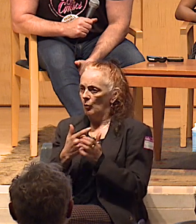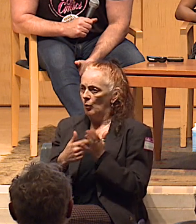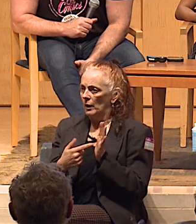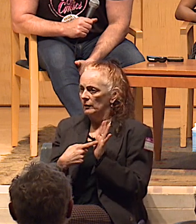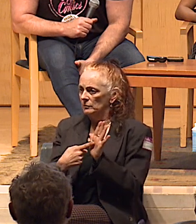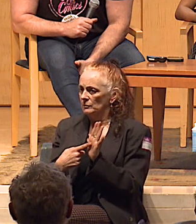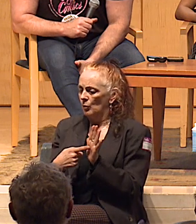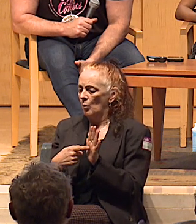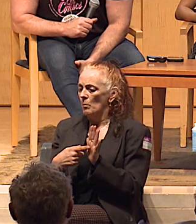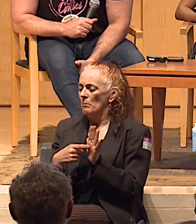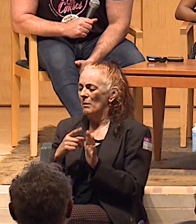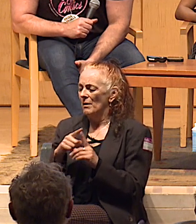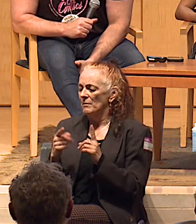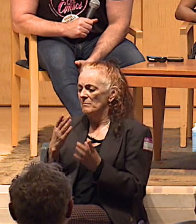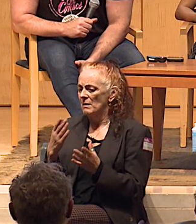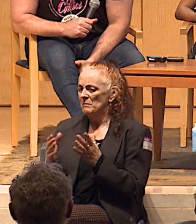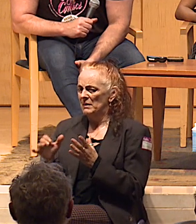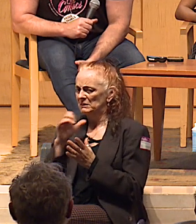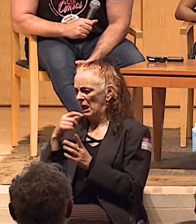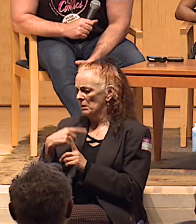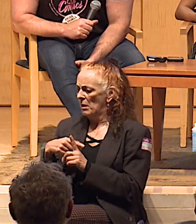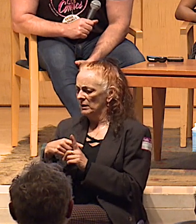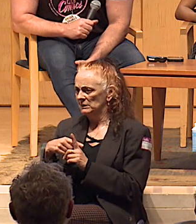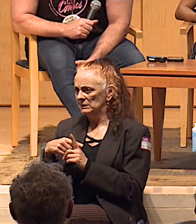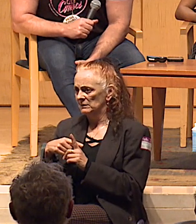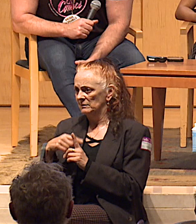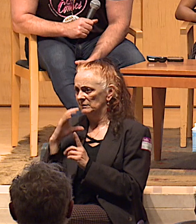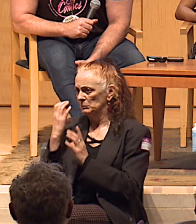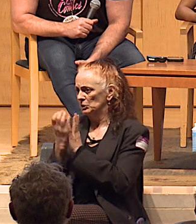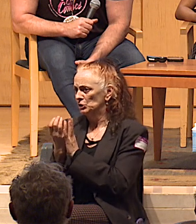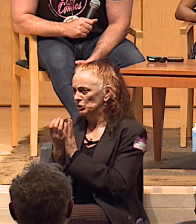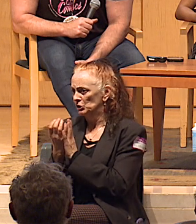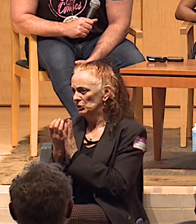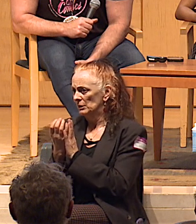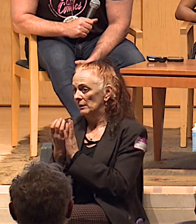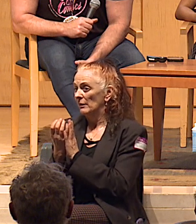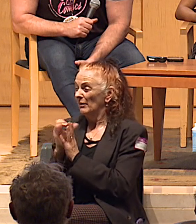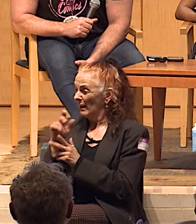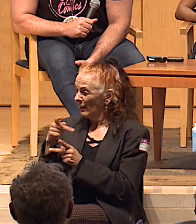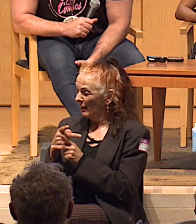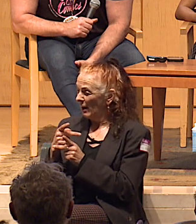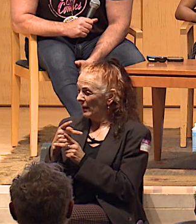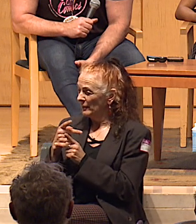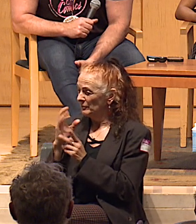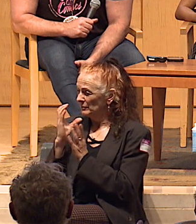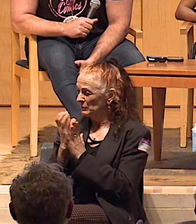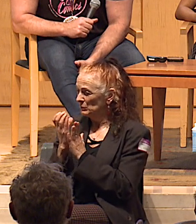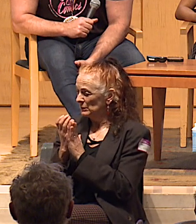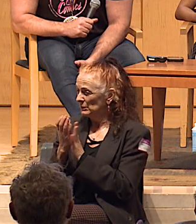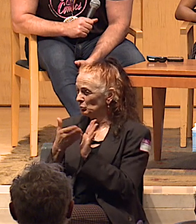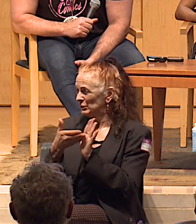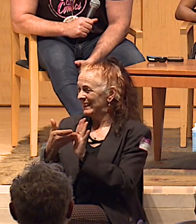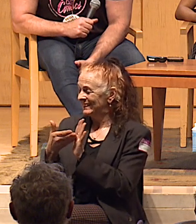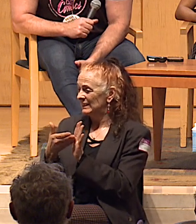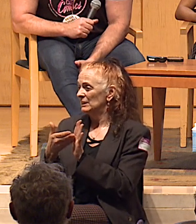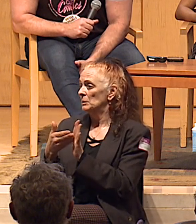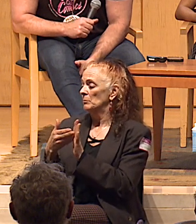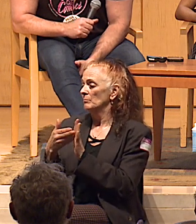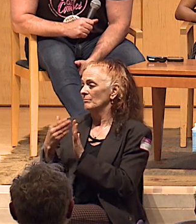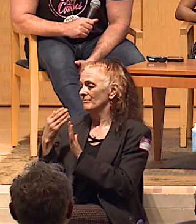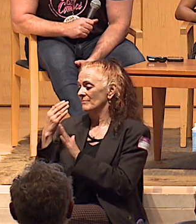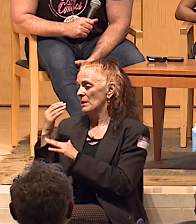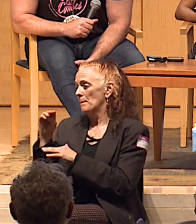really isn't a very positive image, and these kinds of images get presented a lot in mainstream media in very negative ways, and do I